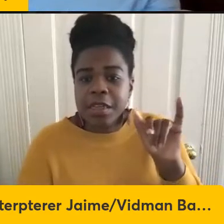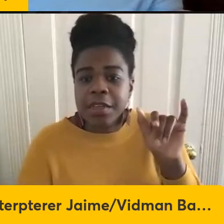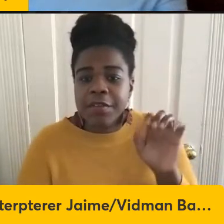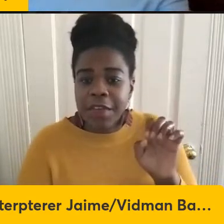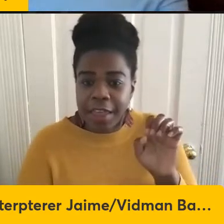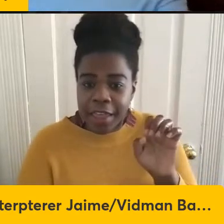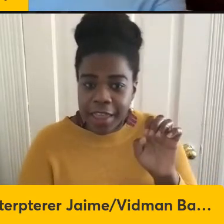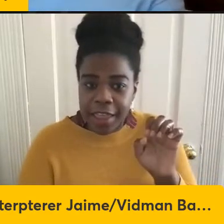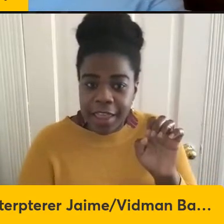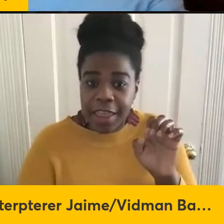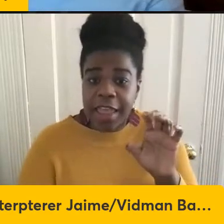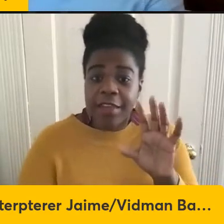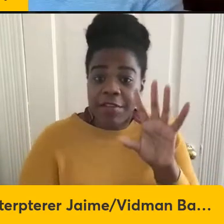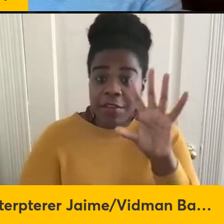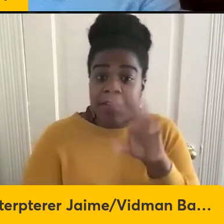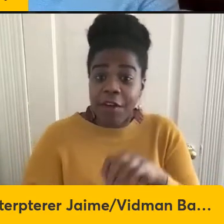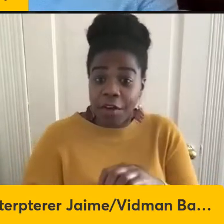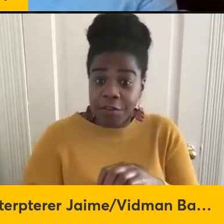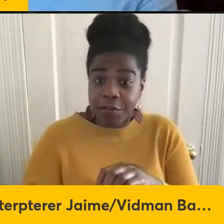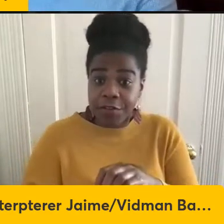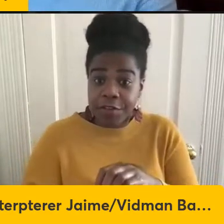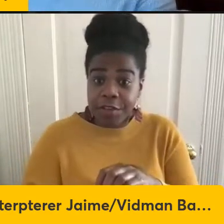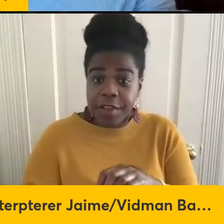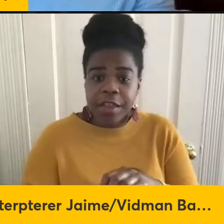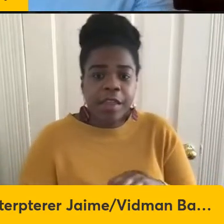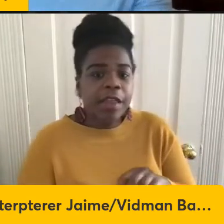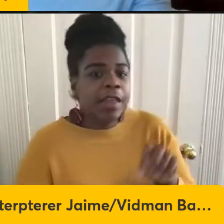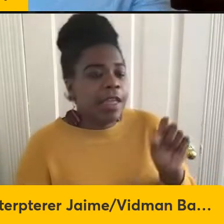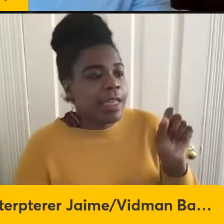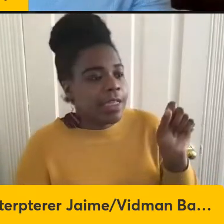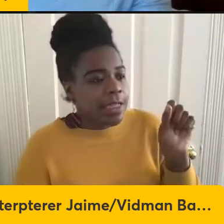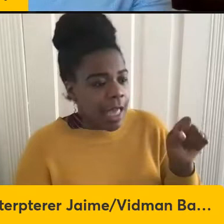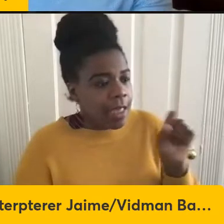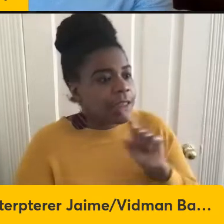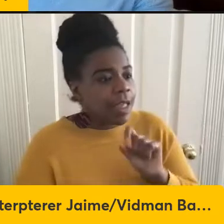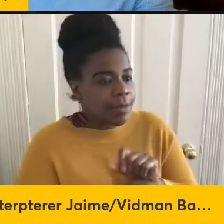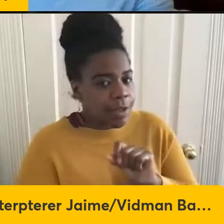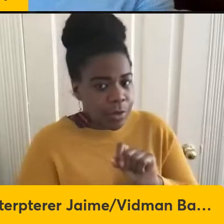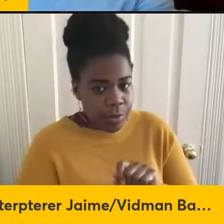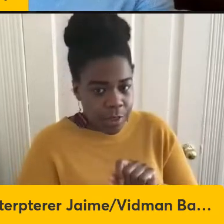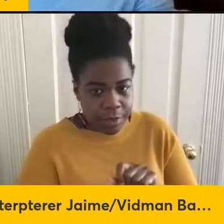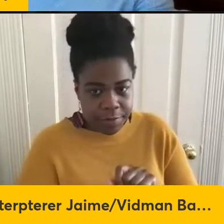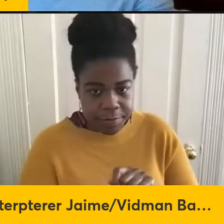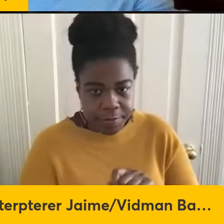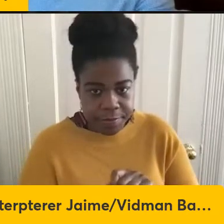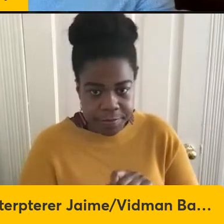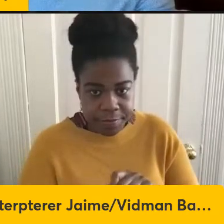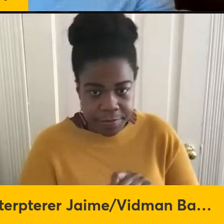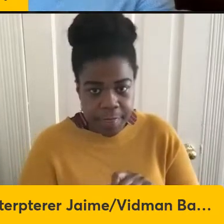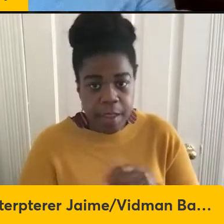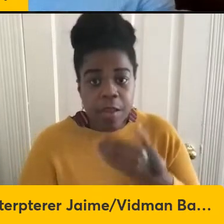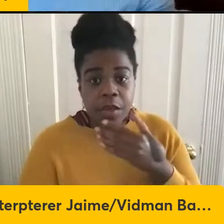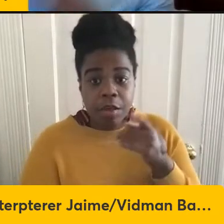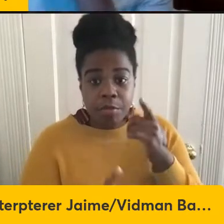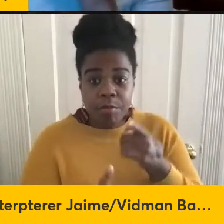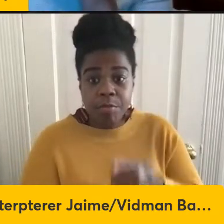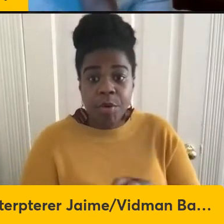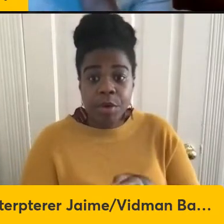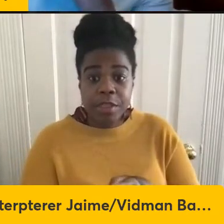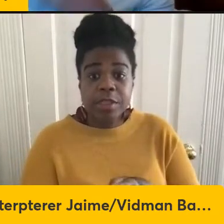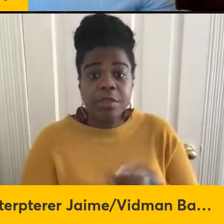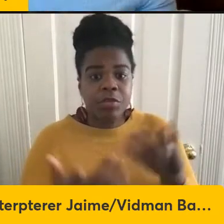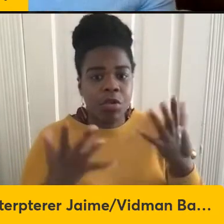could bring you into this as well. Yeah, absolutely. So many good points have been raised